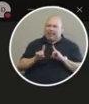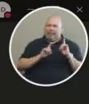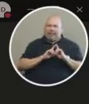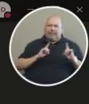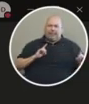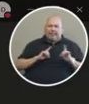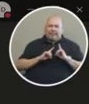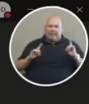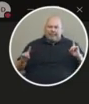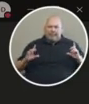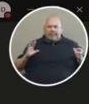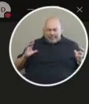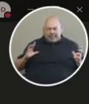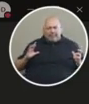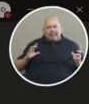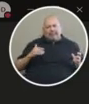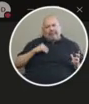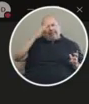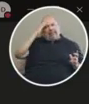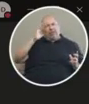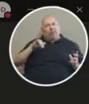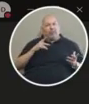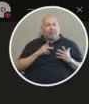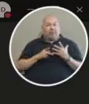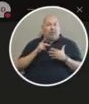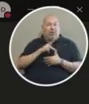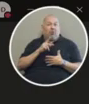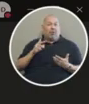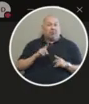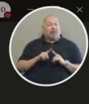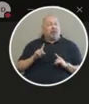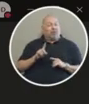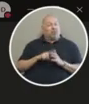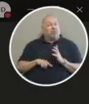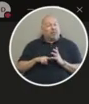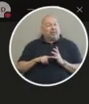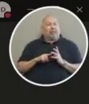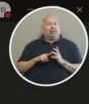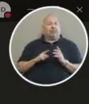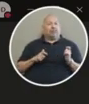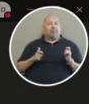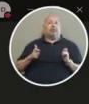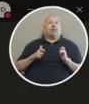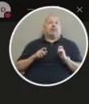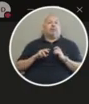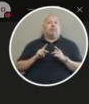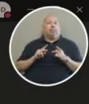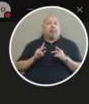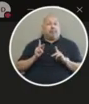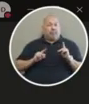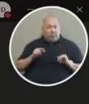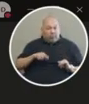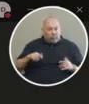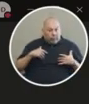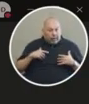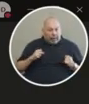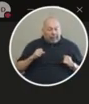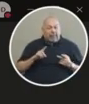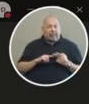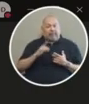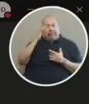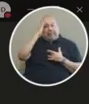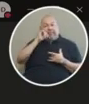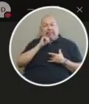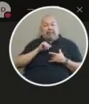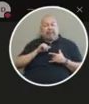distancing? I know that's a priority. It's a priority, but what's a bigger priority? People's health and this disease